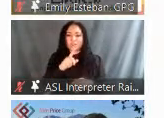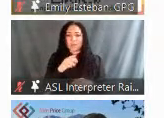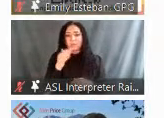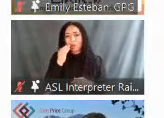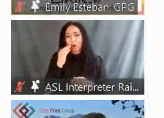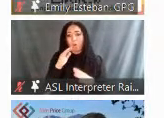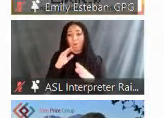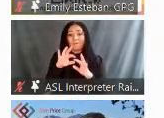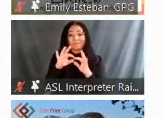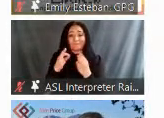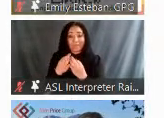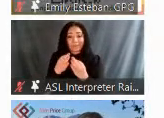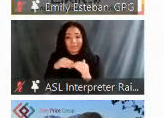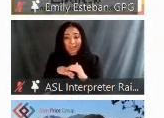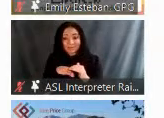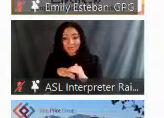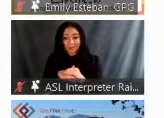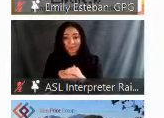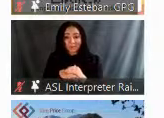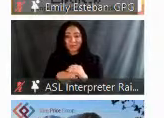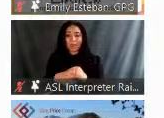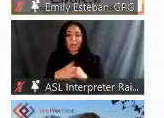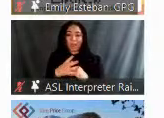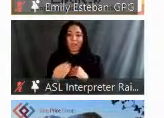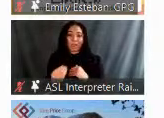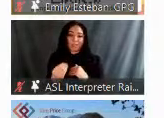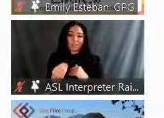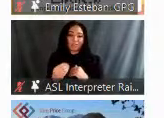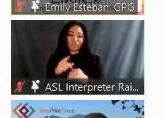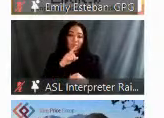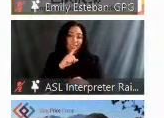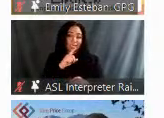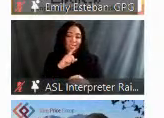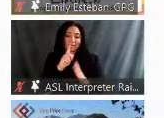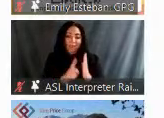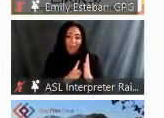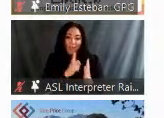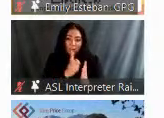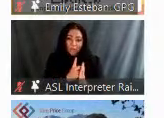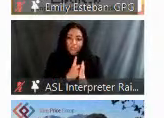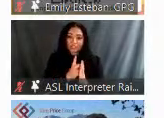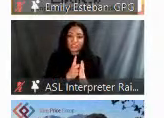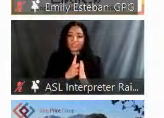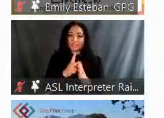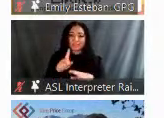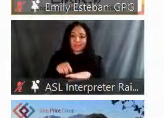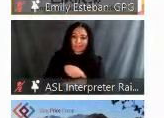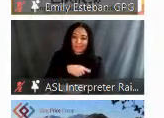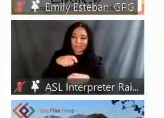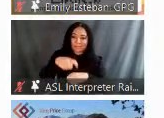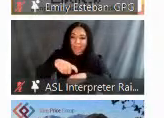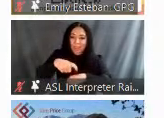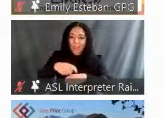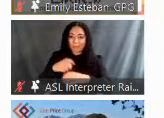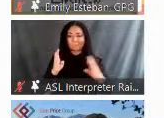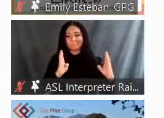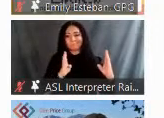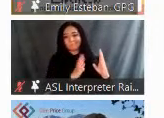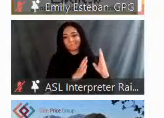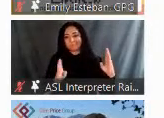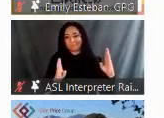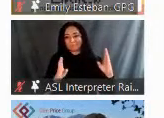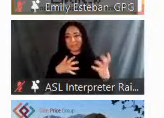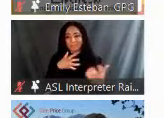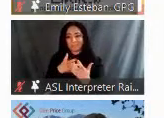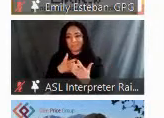family access and essentially the hours and the length of time that fit with family needs and family